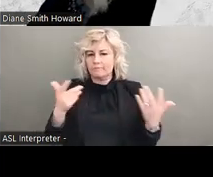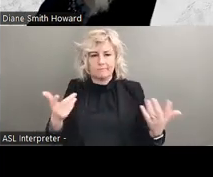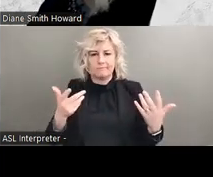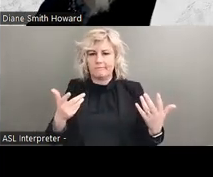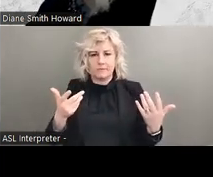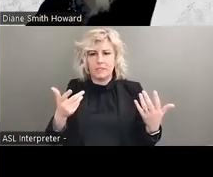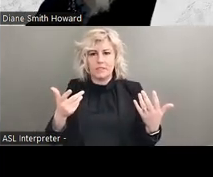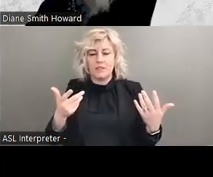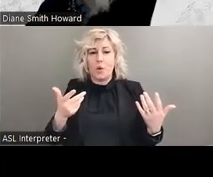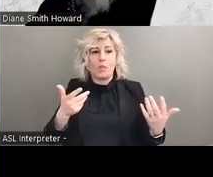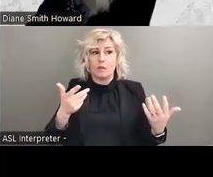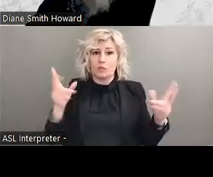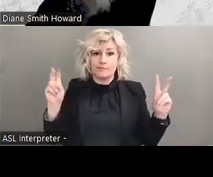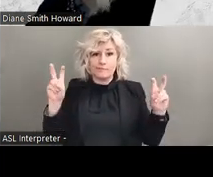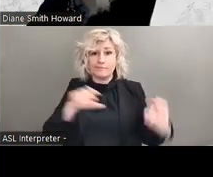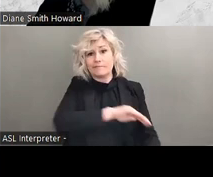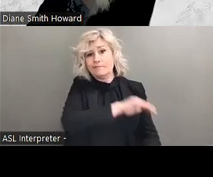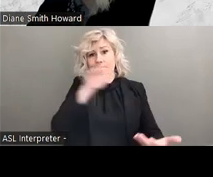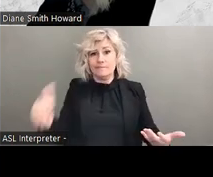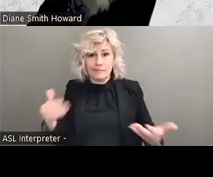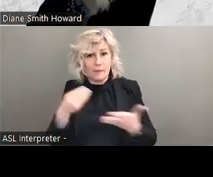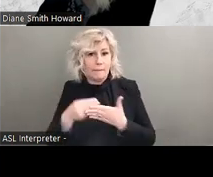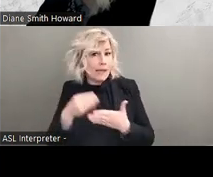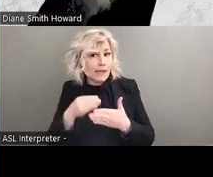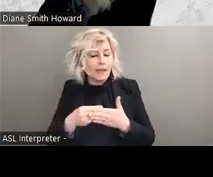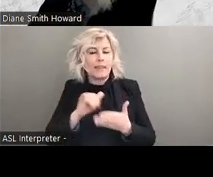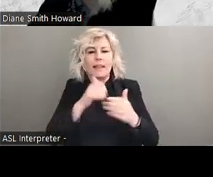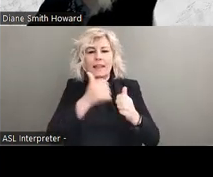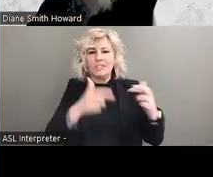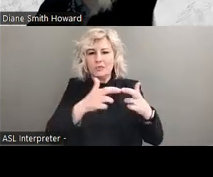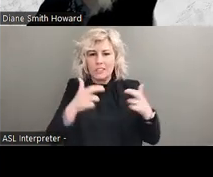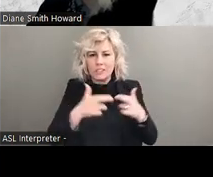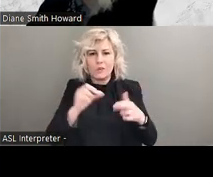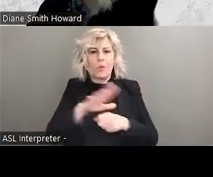pot of money, if you will, that each regional or local